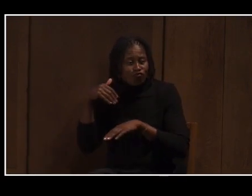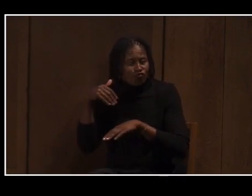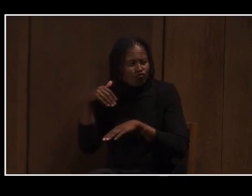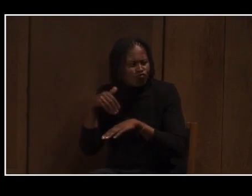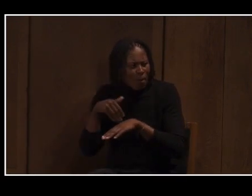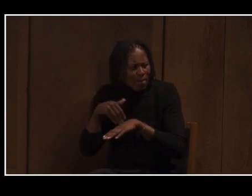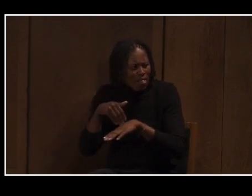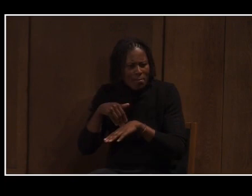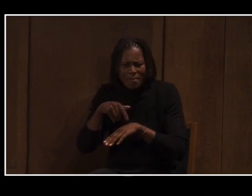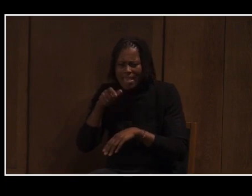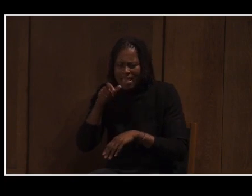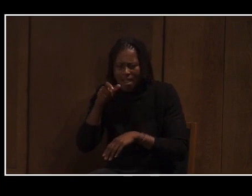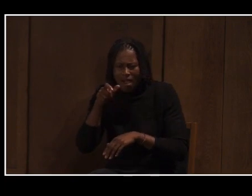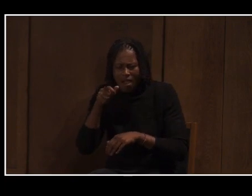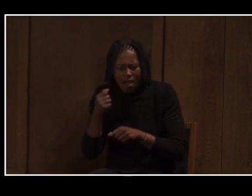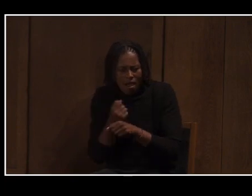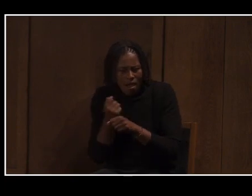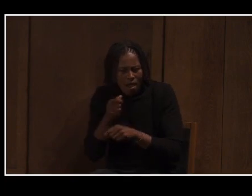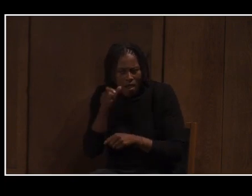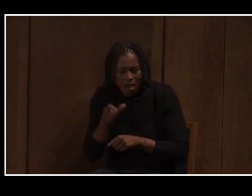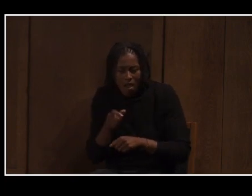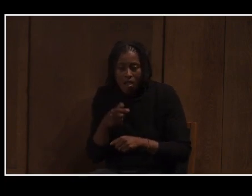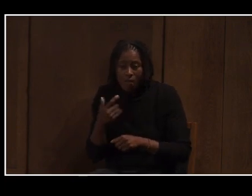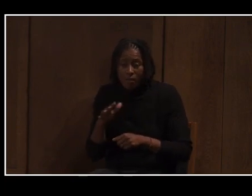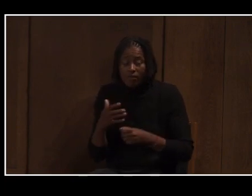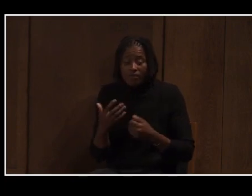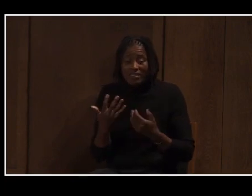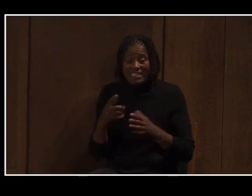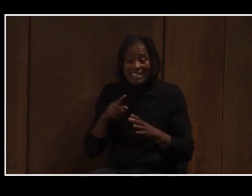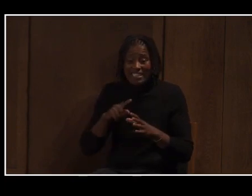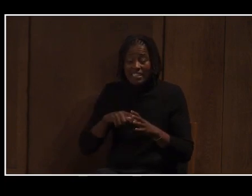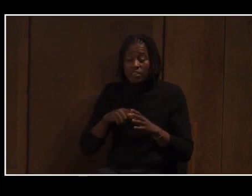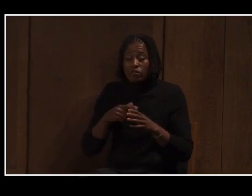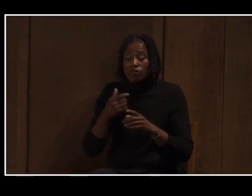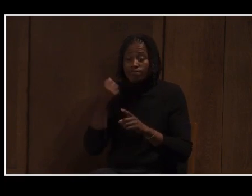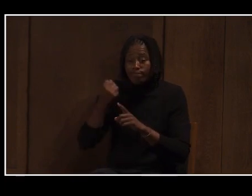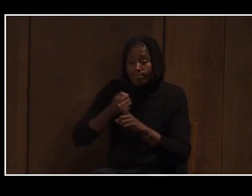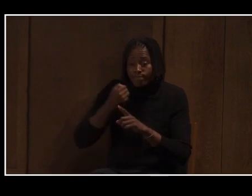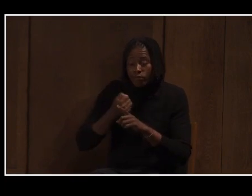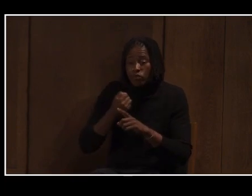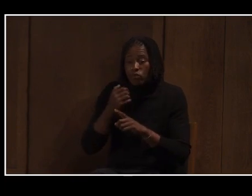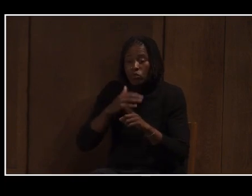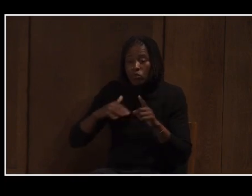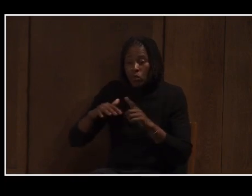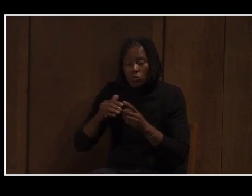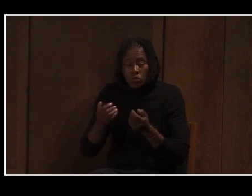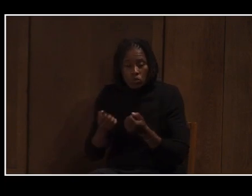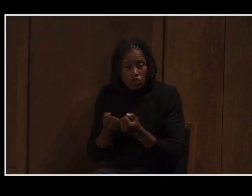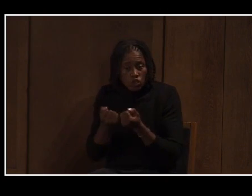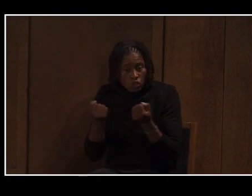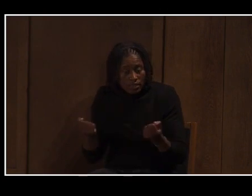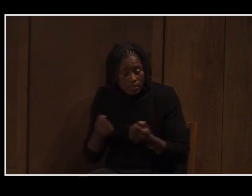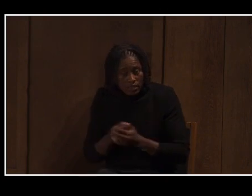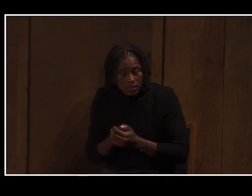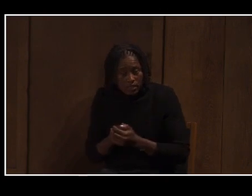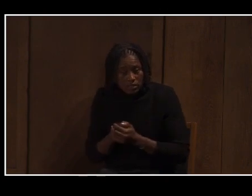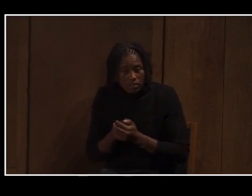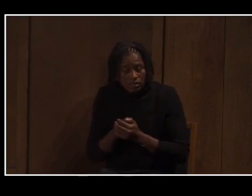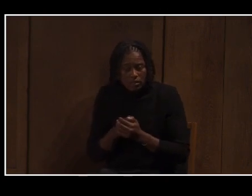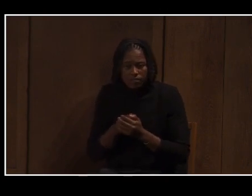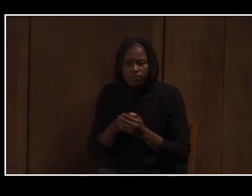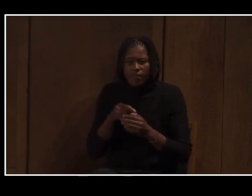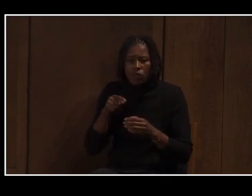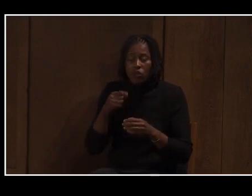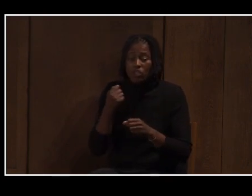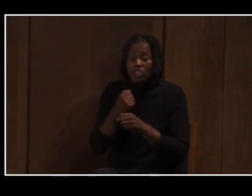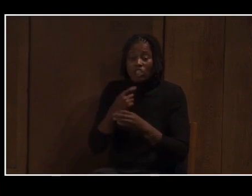traveler, which describes with decades of social justice, community organisation and movement experience, particularly in the gender-based violence and